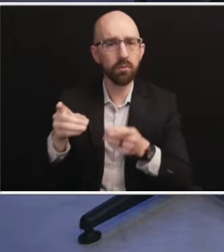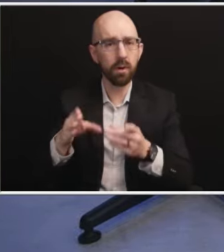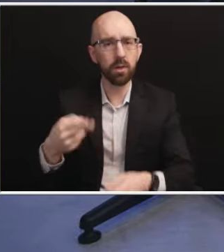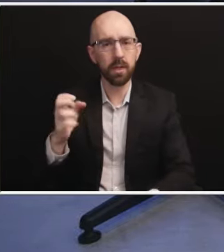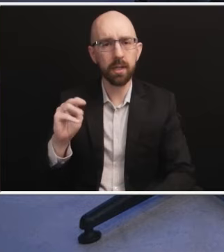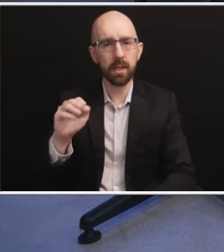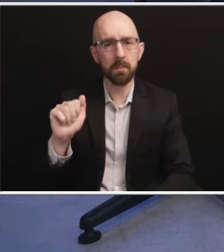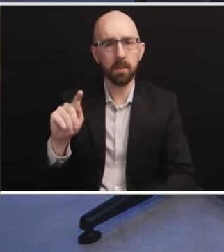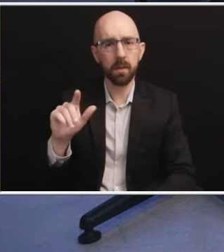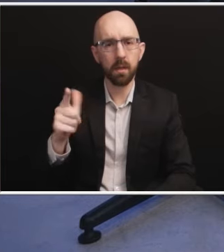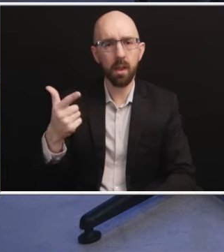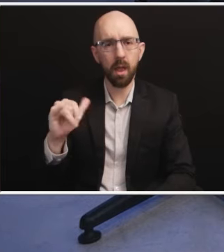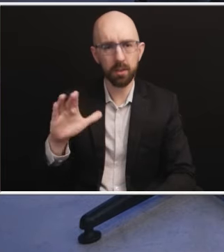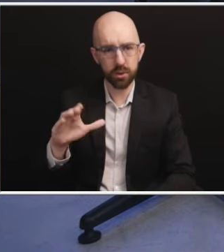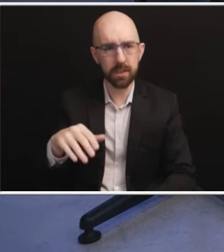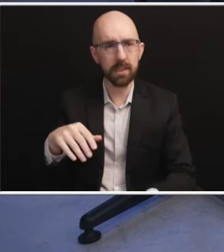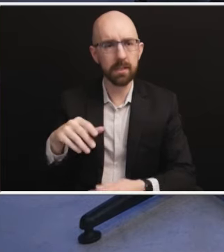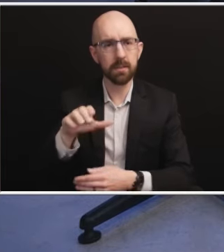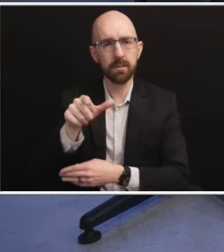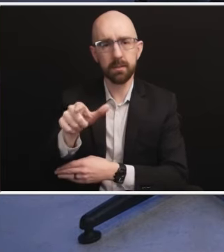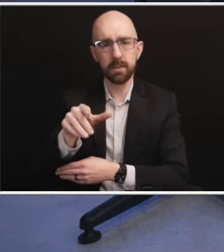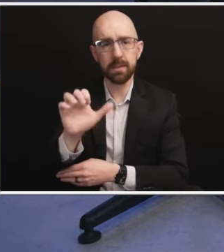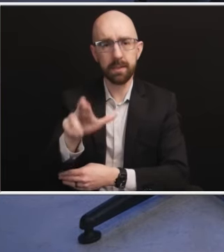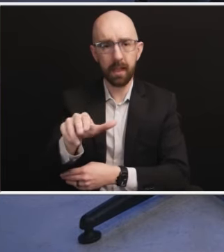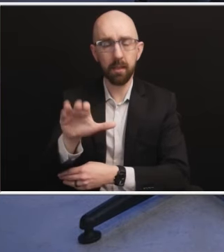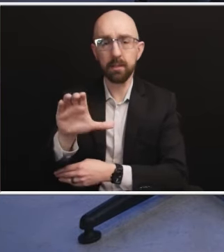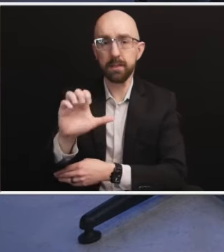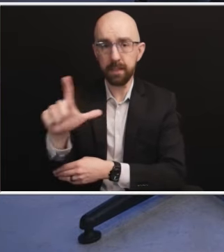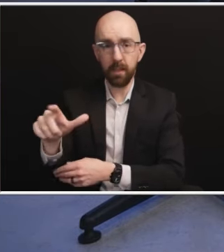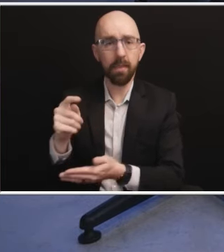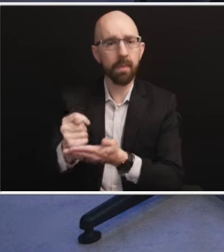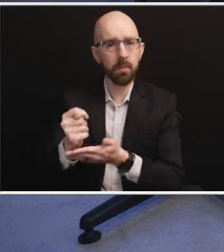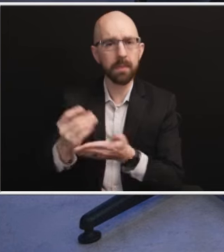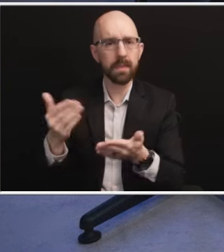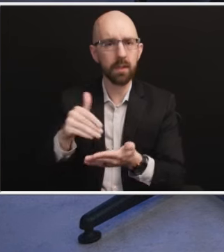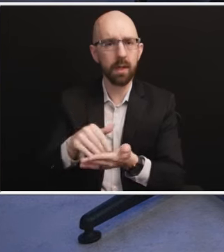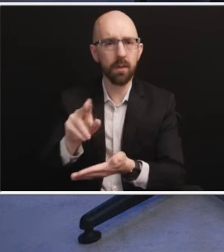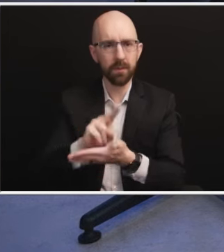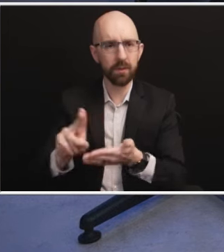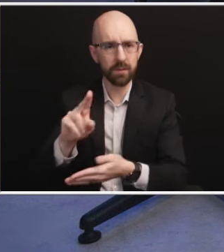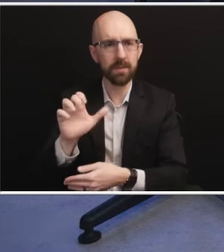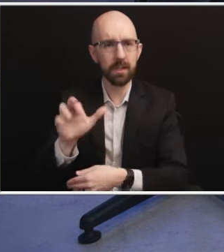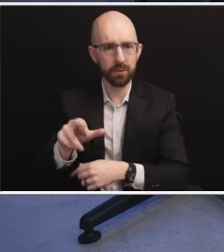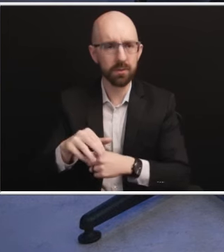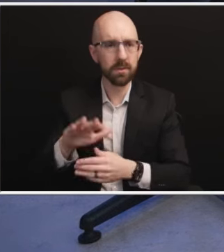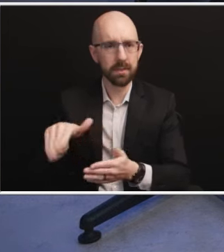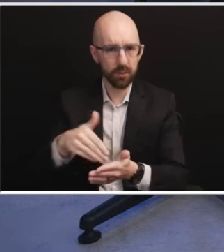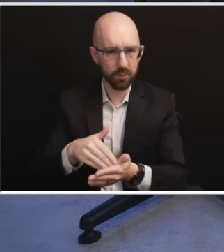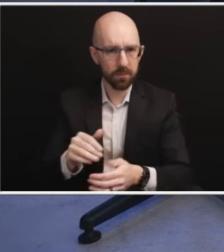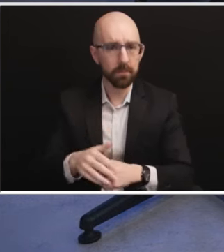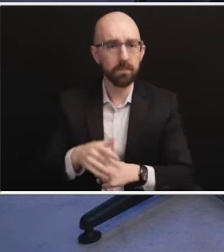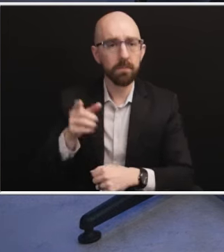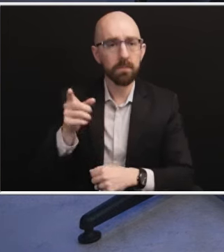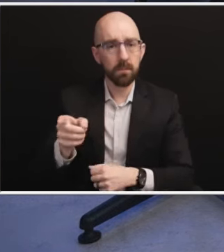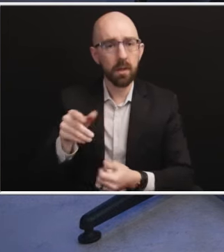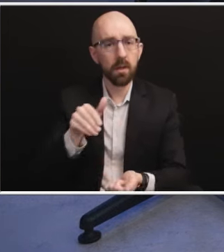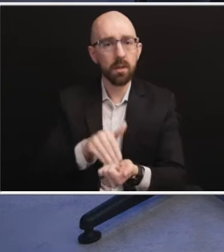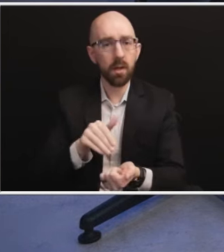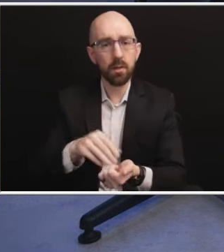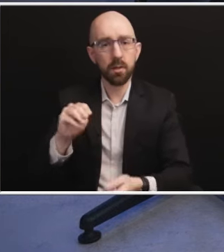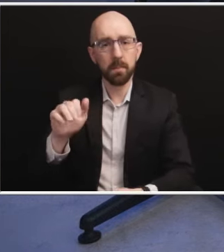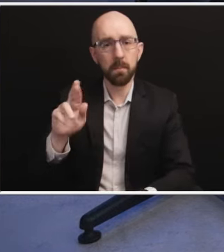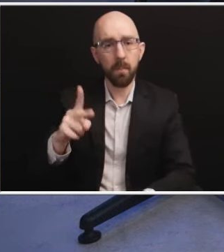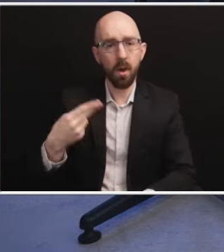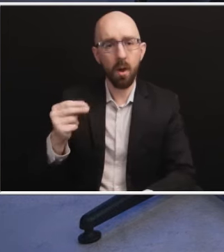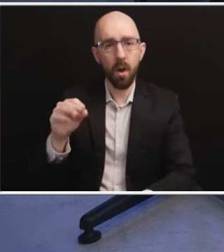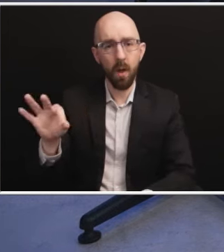University of Kansas Cancer Center. Dr. Mark Hoffman is the Director of our Lymphoma Program at the Cancer Center. And Dr. David